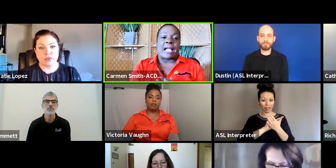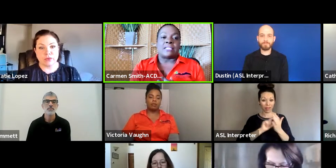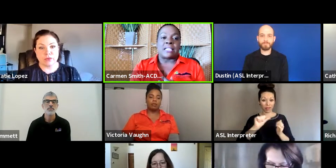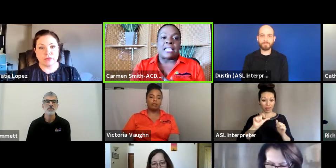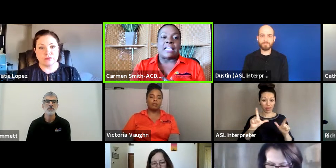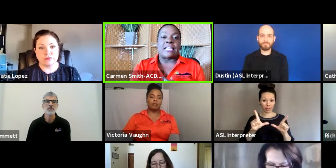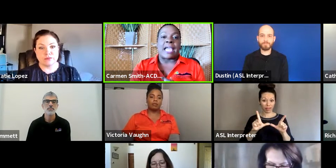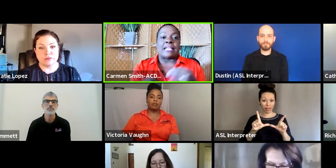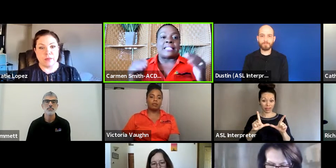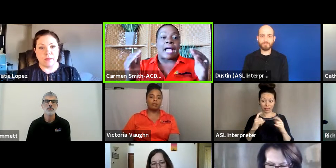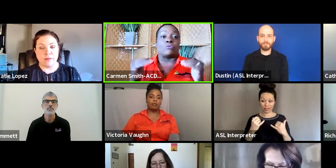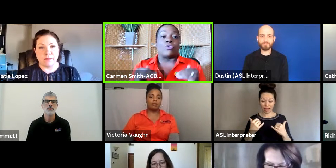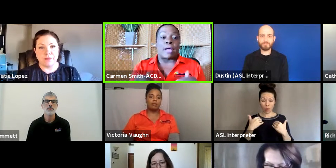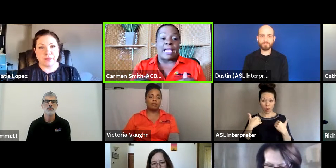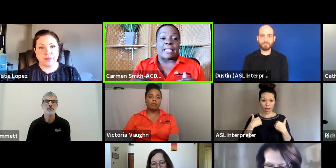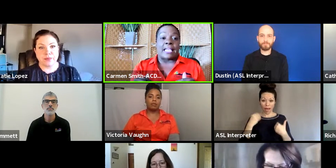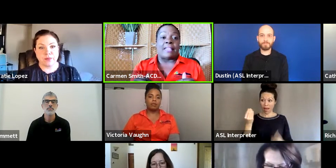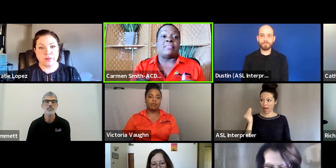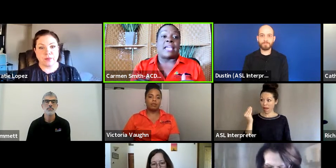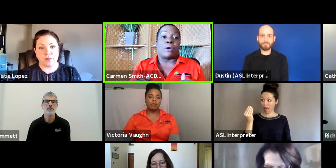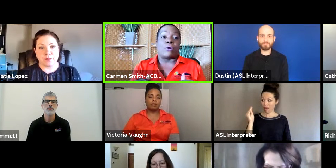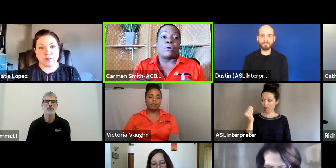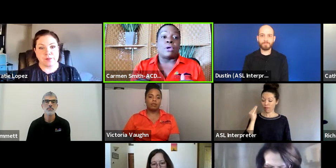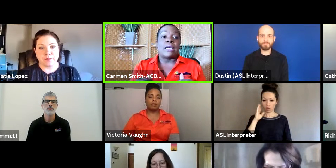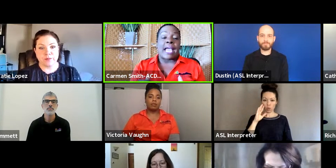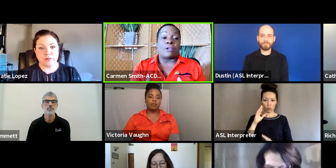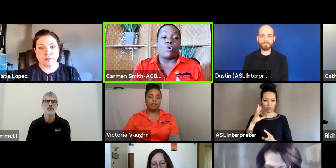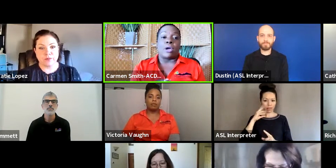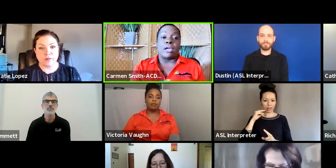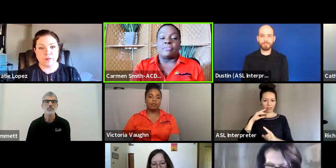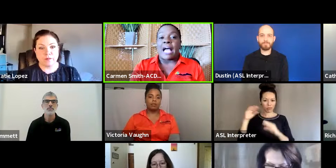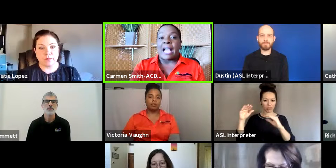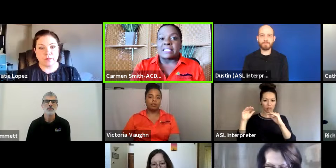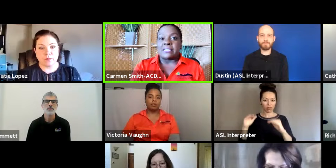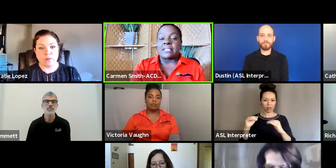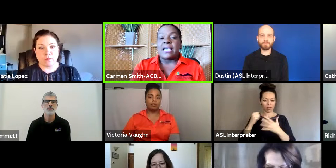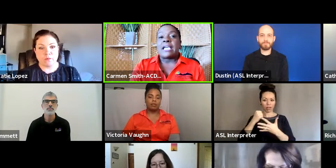will be impacted in a downgrade in their